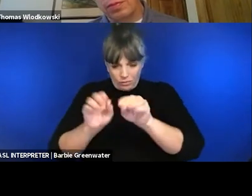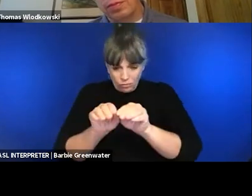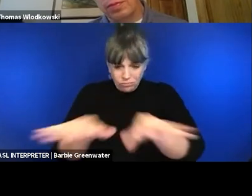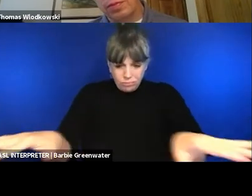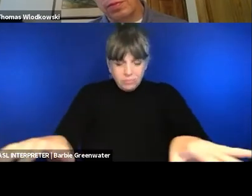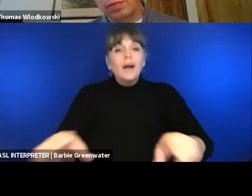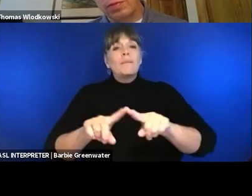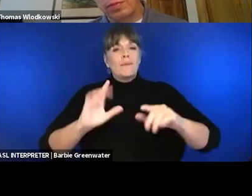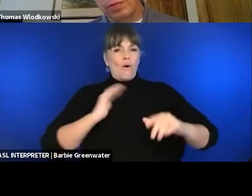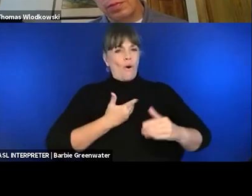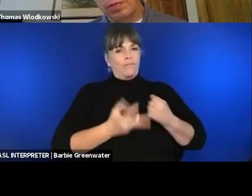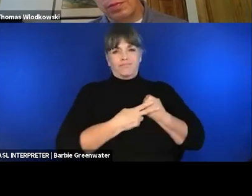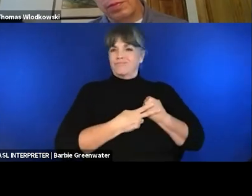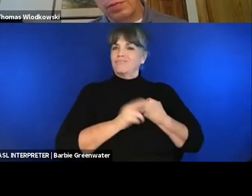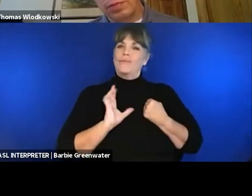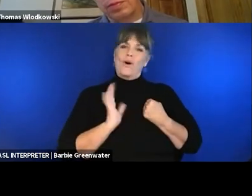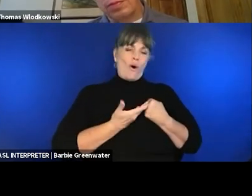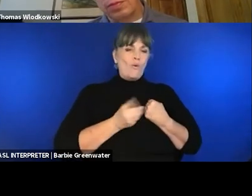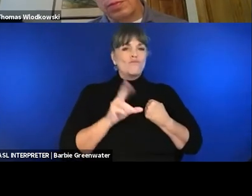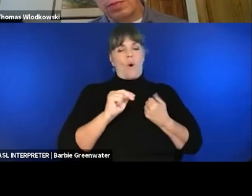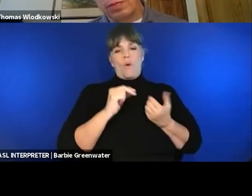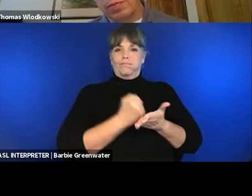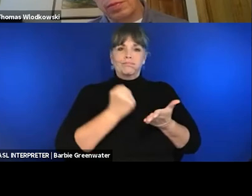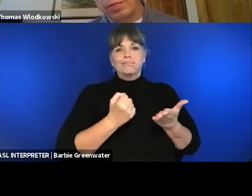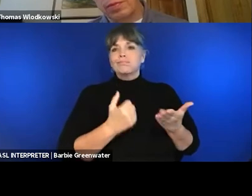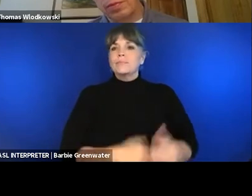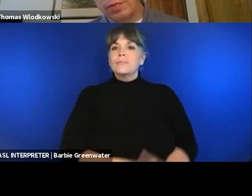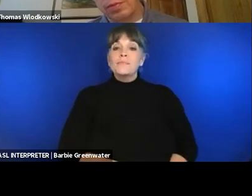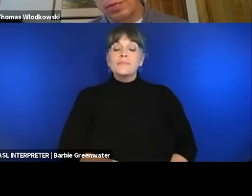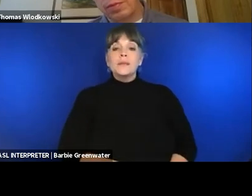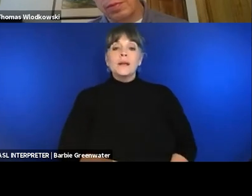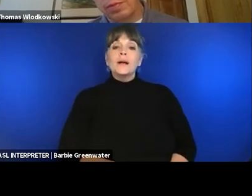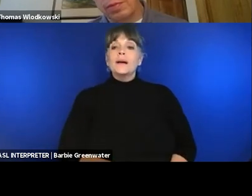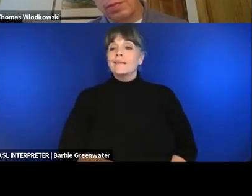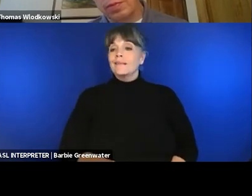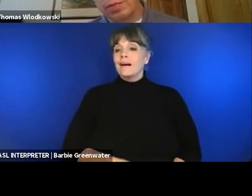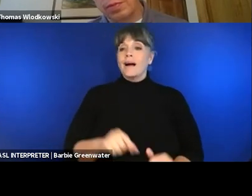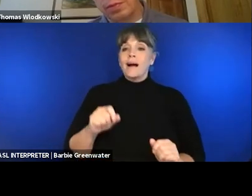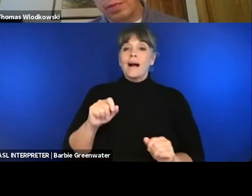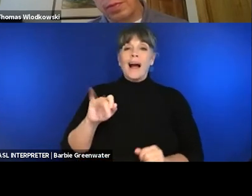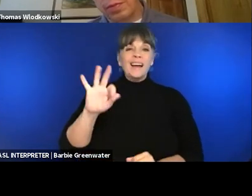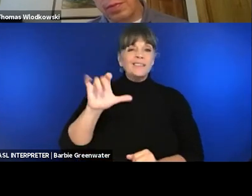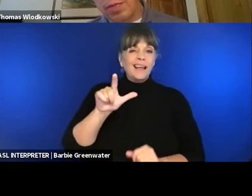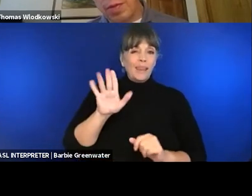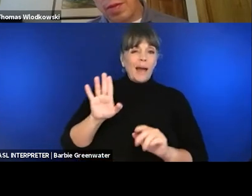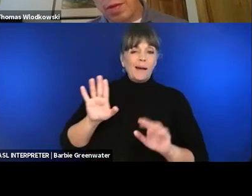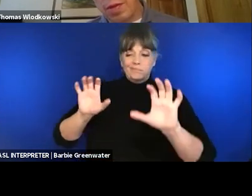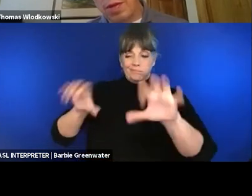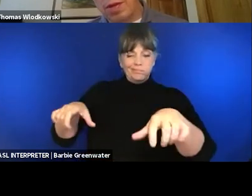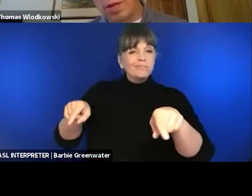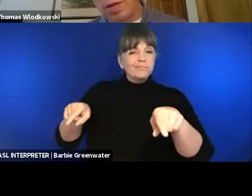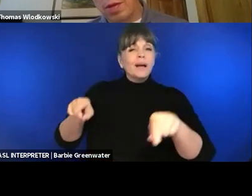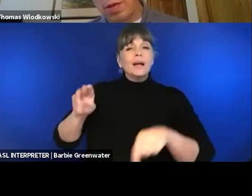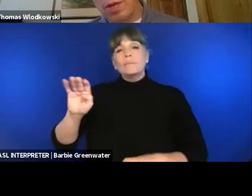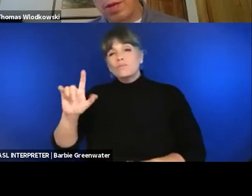Our files that we receive from a production lab like Cliff and Michelle would work at, are not super